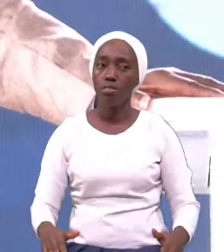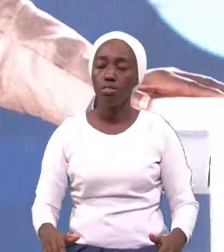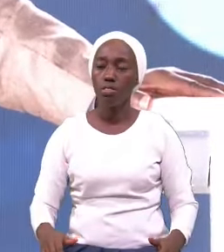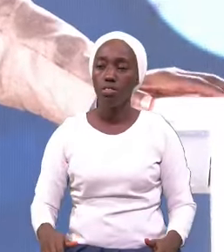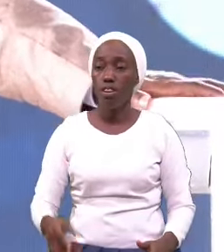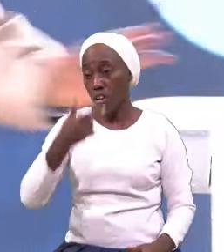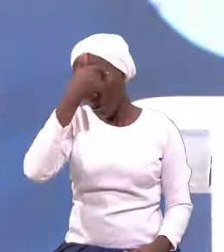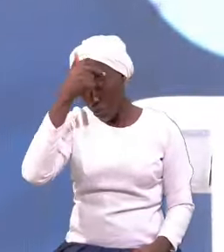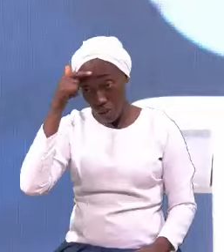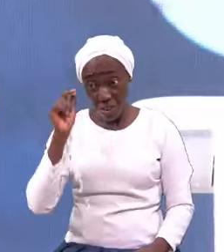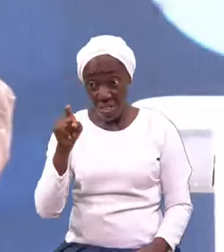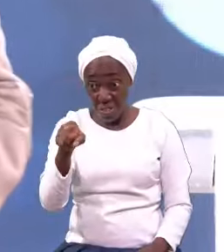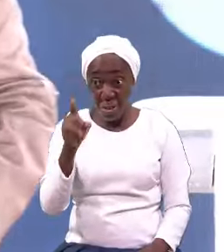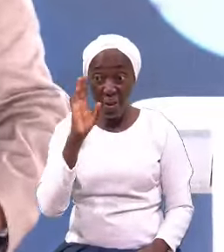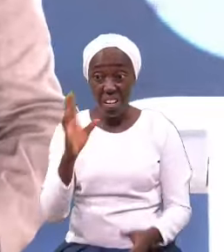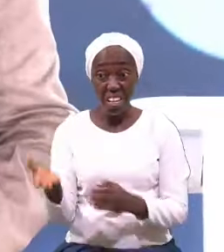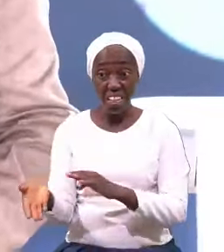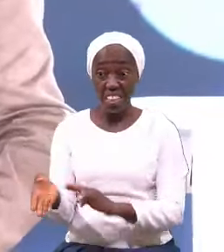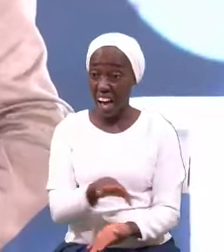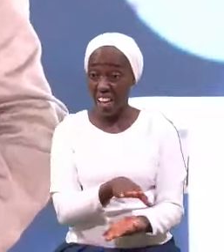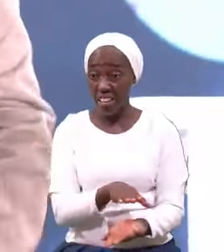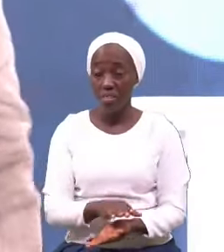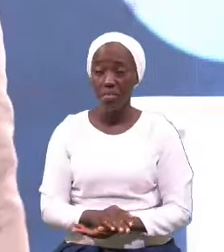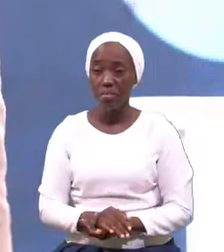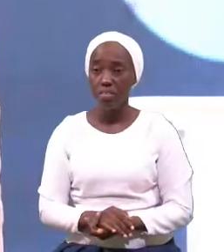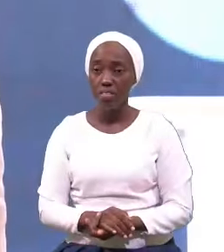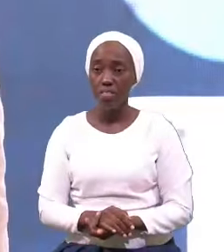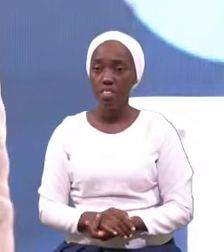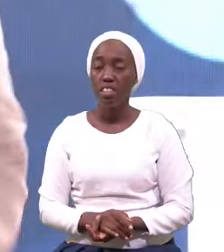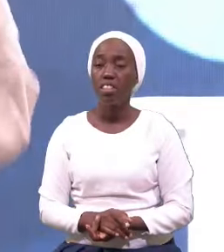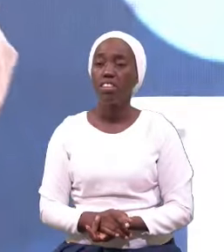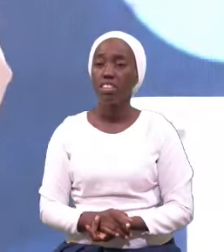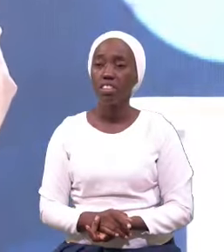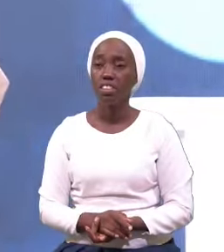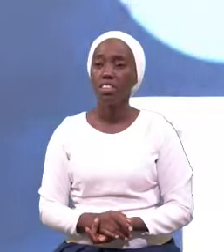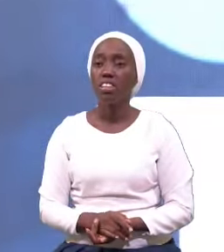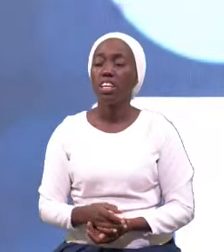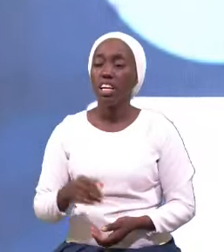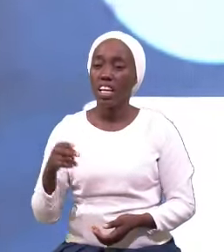because you will die. He allowed Ezekiel to go.